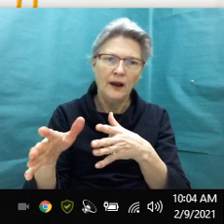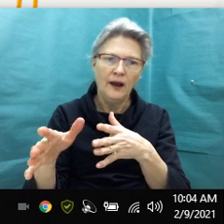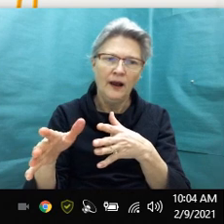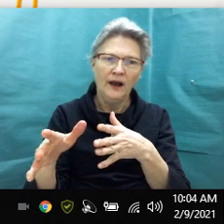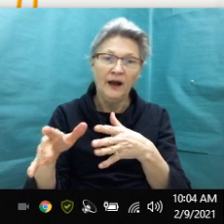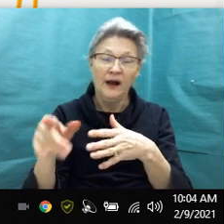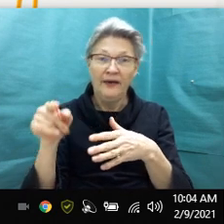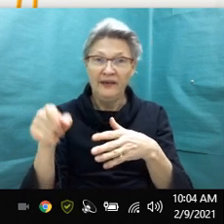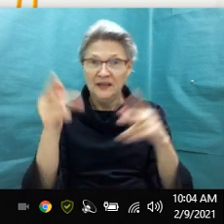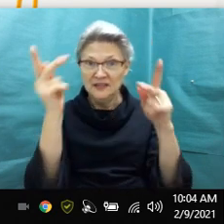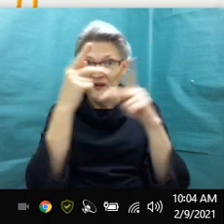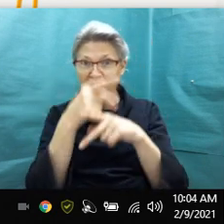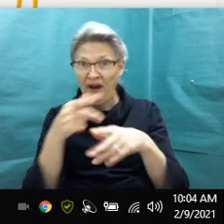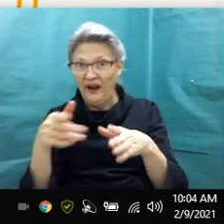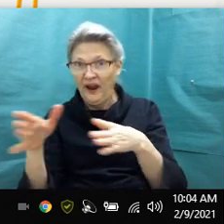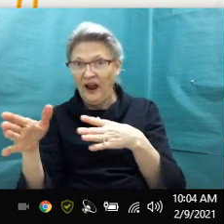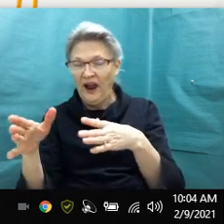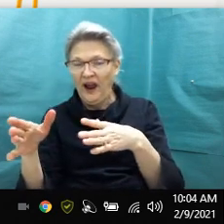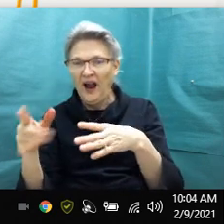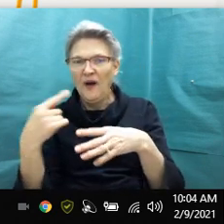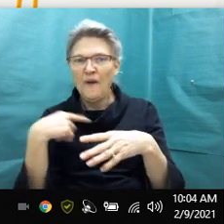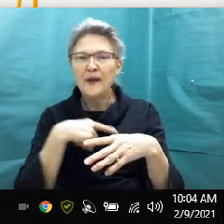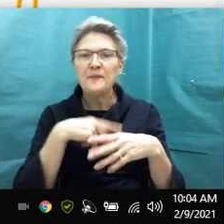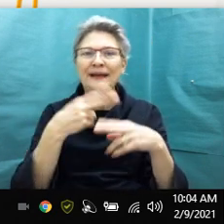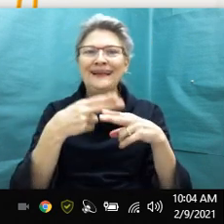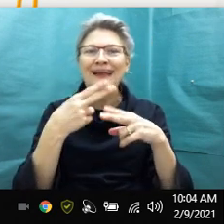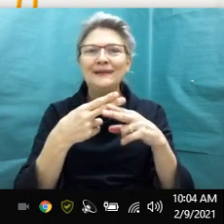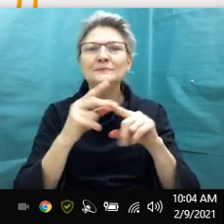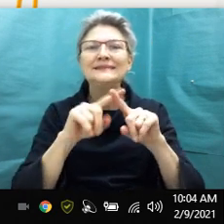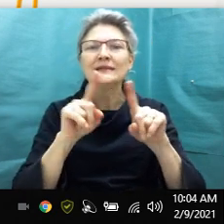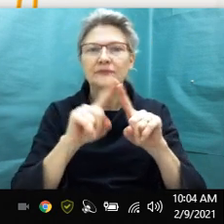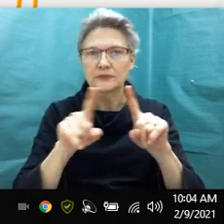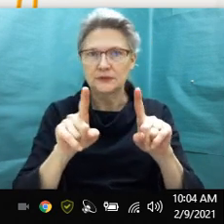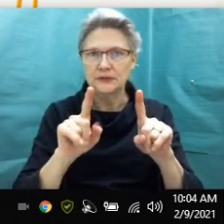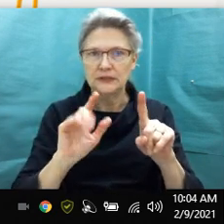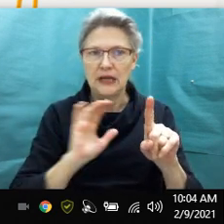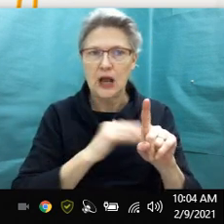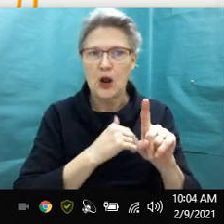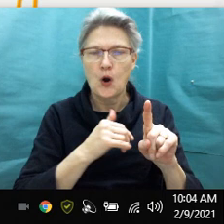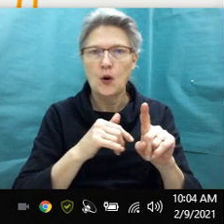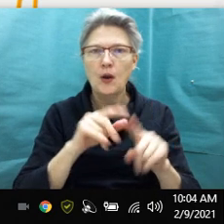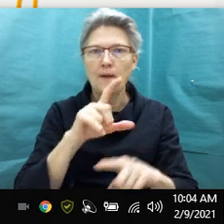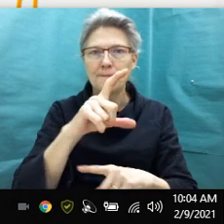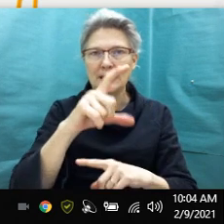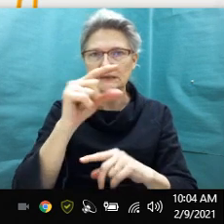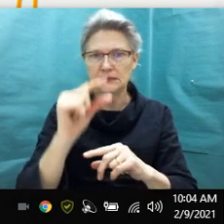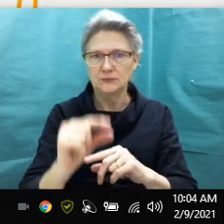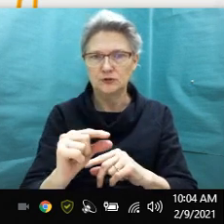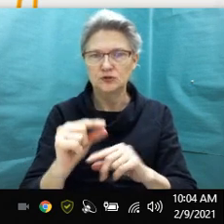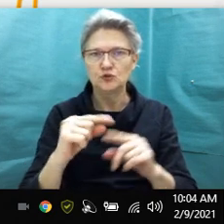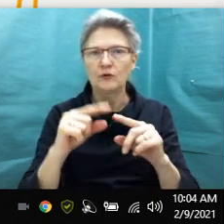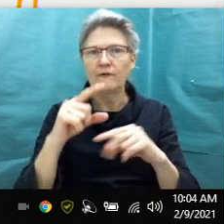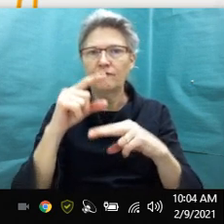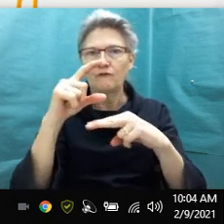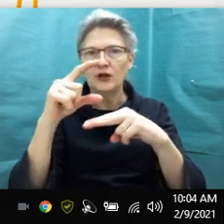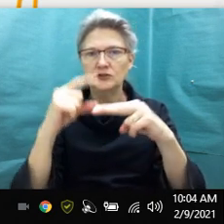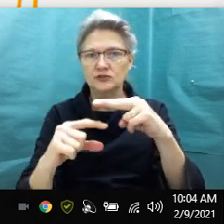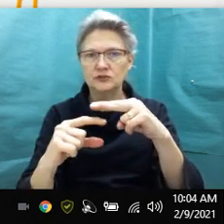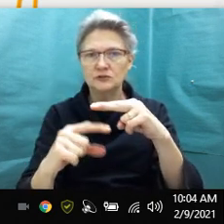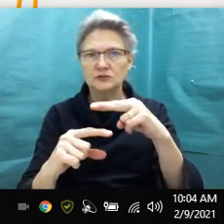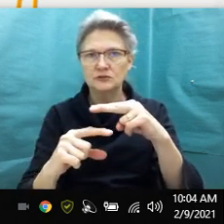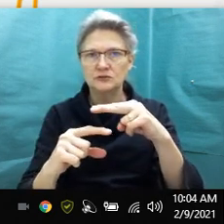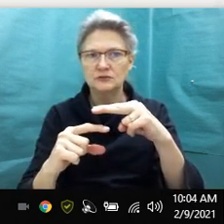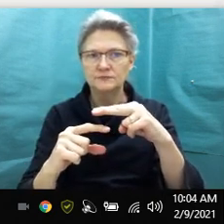So this strategy is where we rename our mixed number into a fraction to solve.